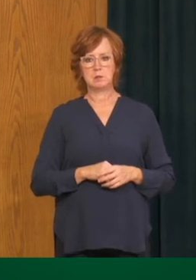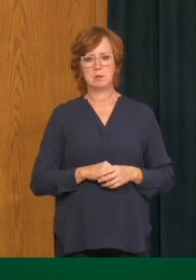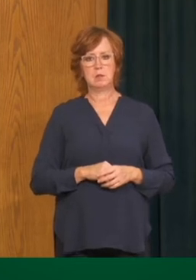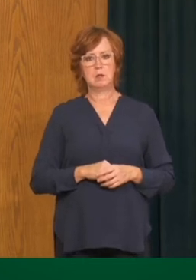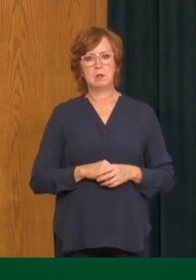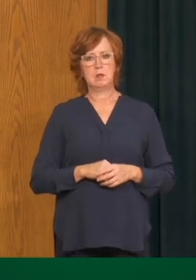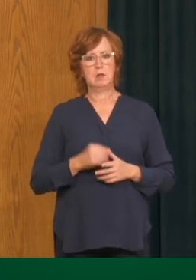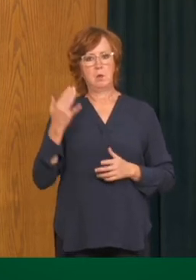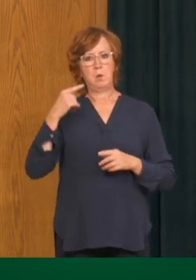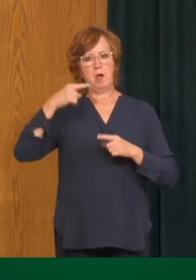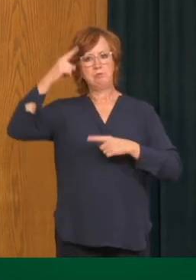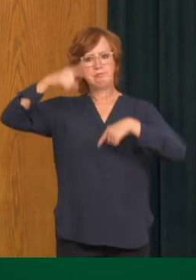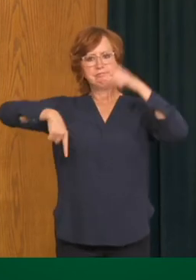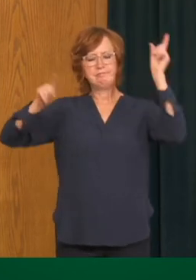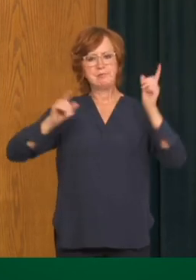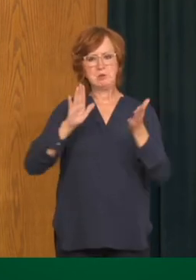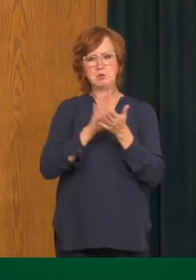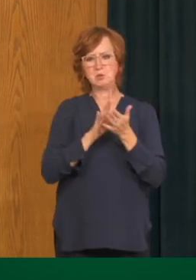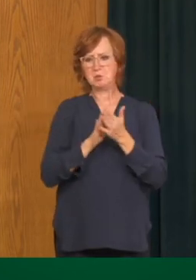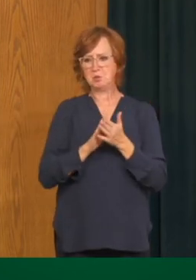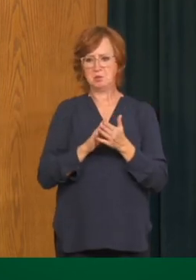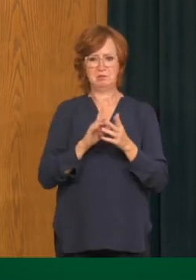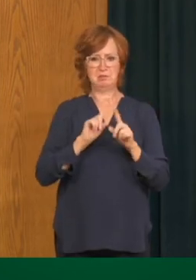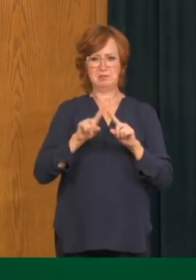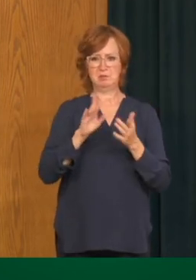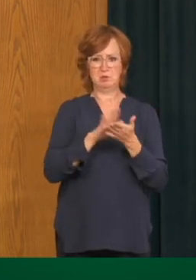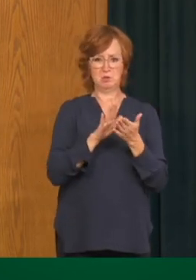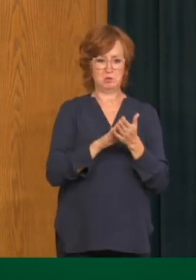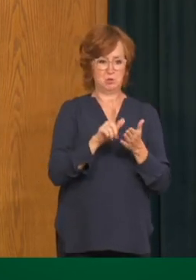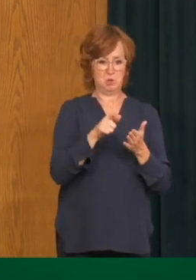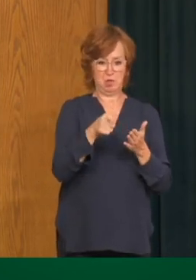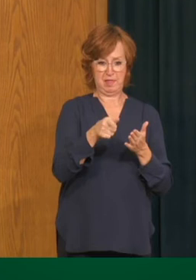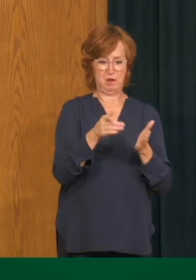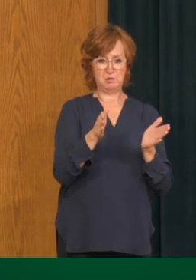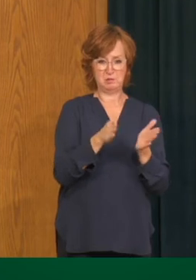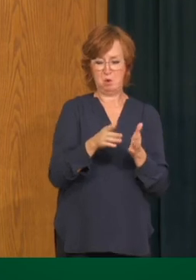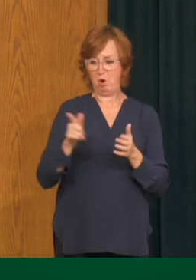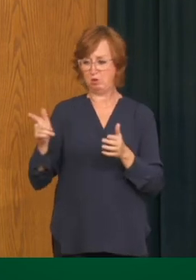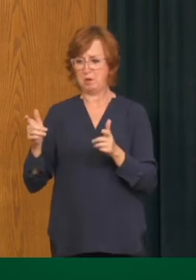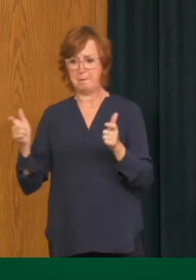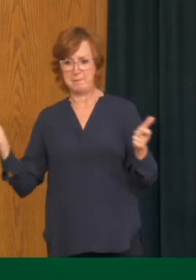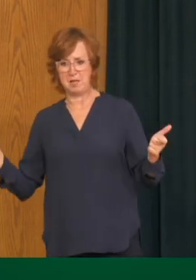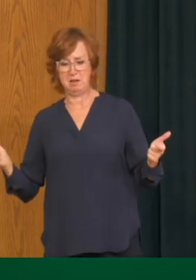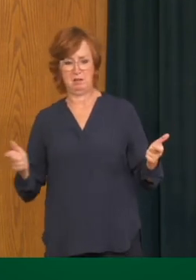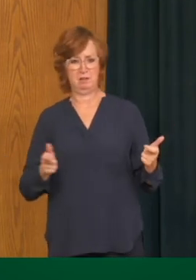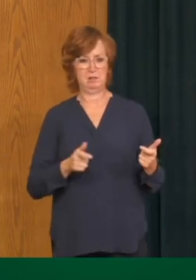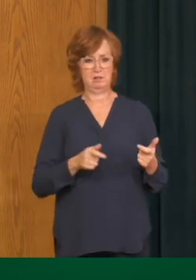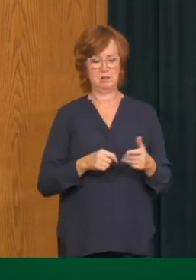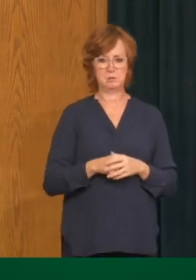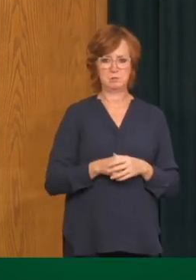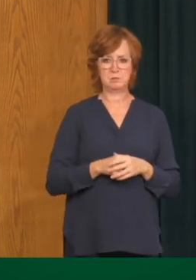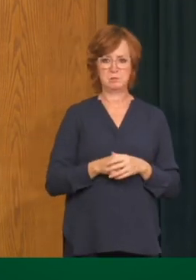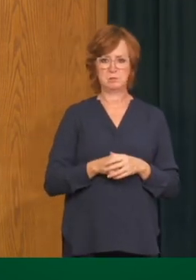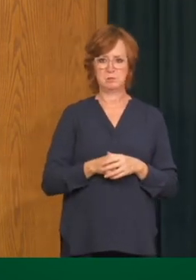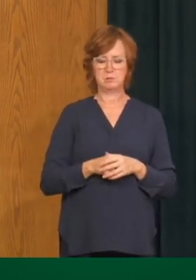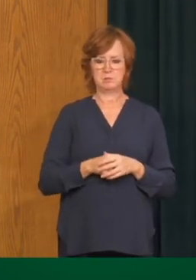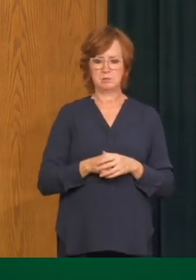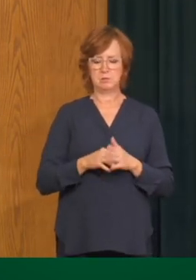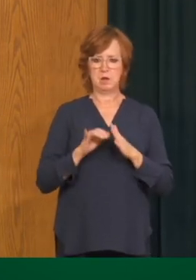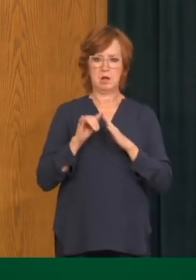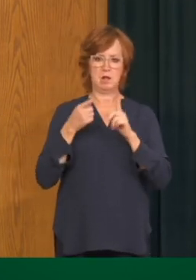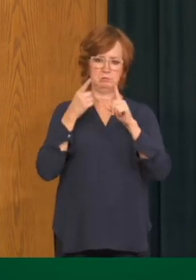that's where the detailed planning, is my understanding, is happening. That how do you accommodate a